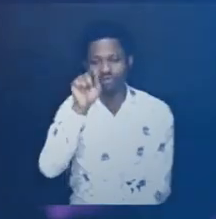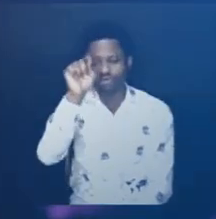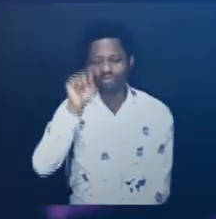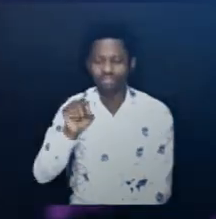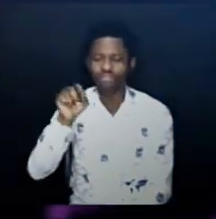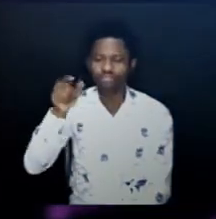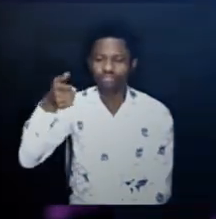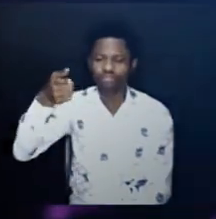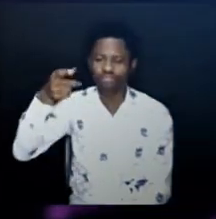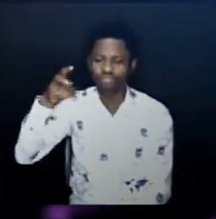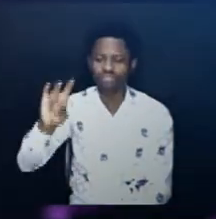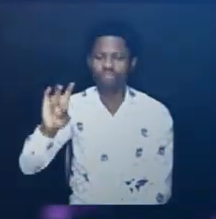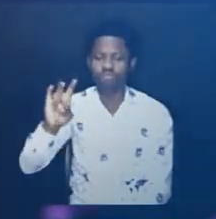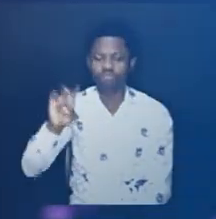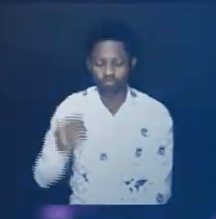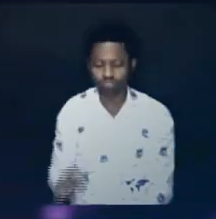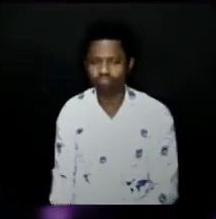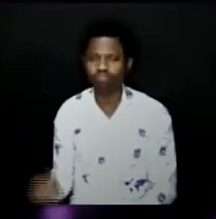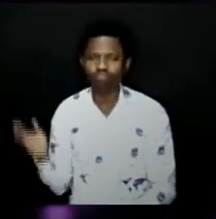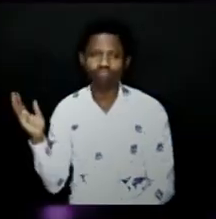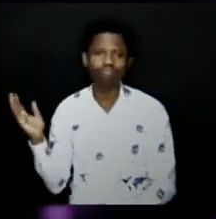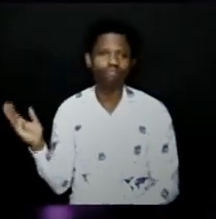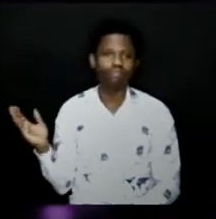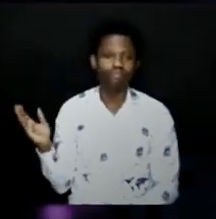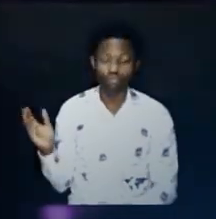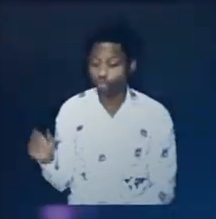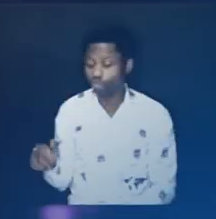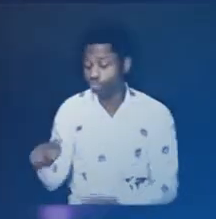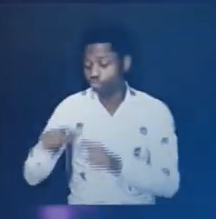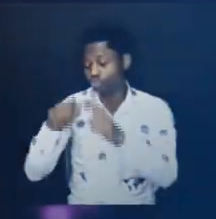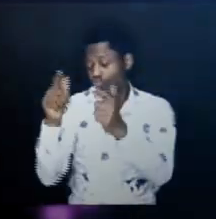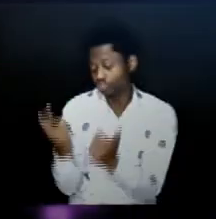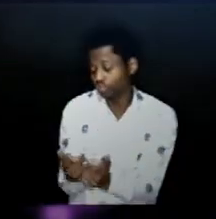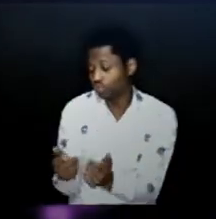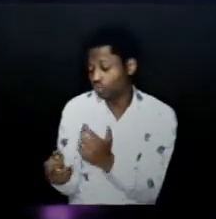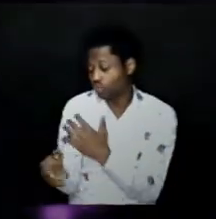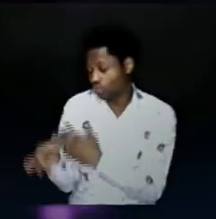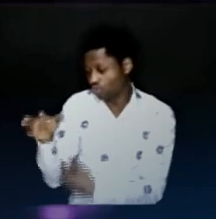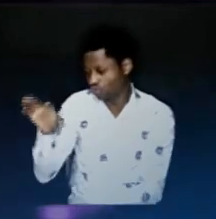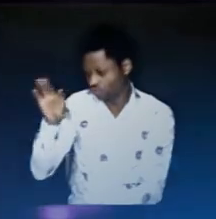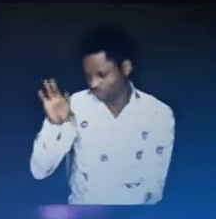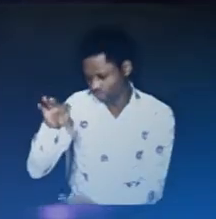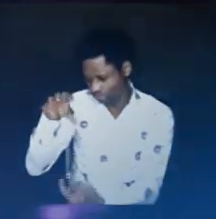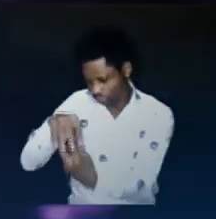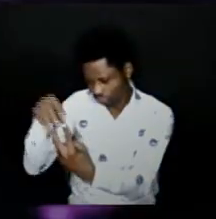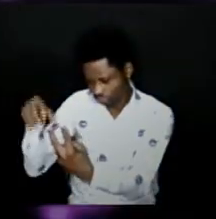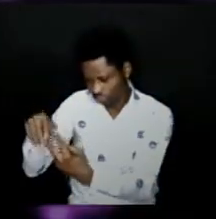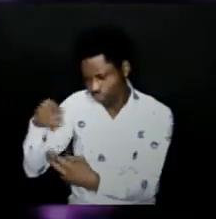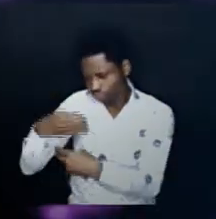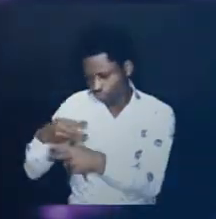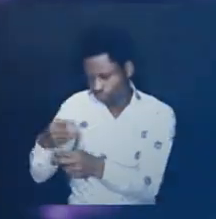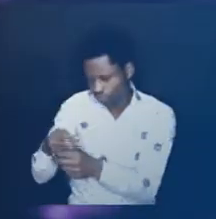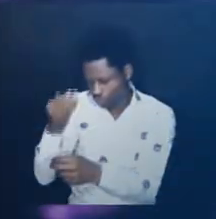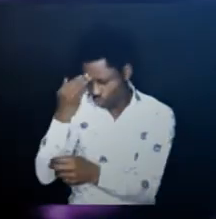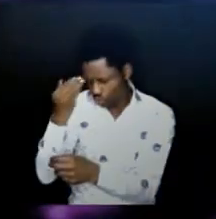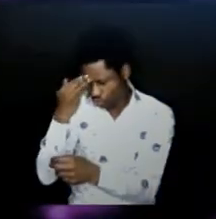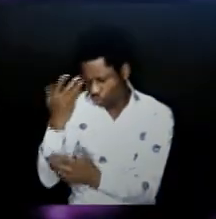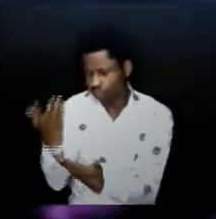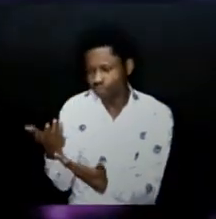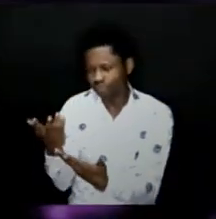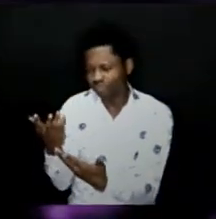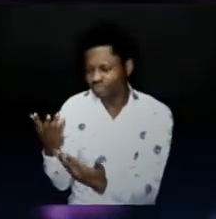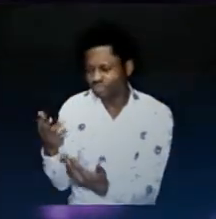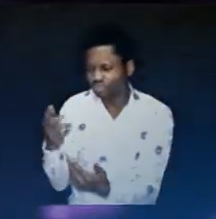To them God has chosen to make known among the Gentiles the glorious riches of this mystery, which